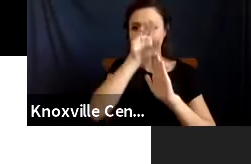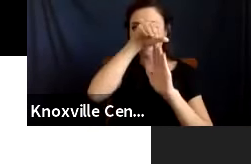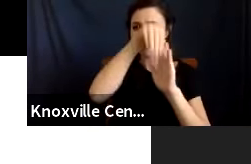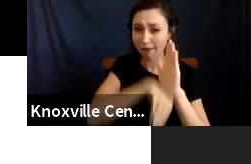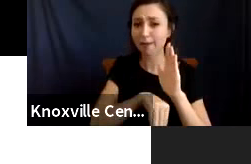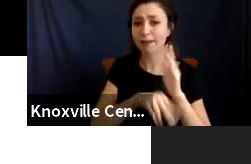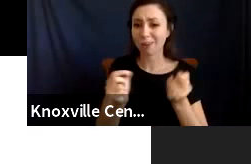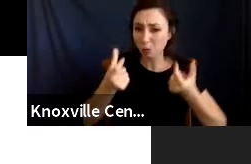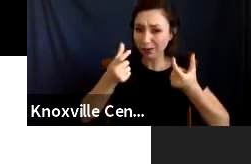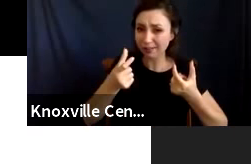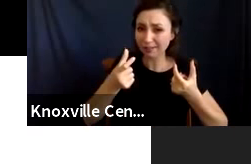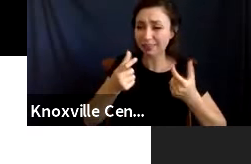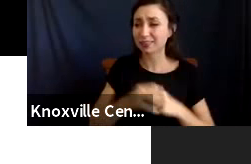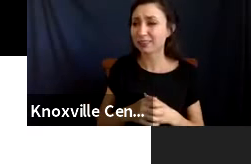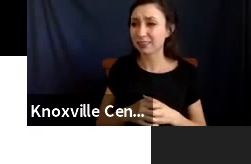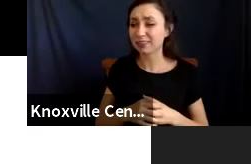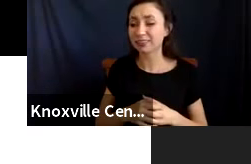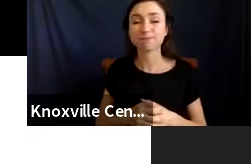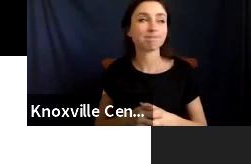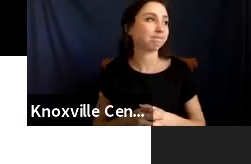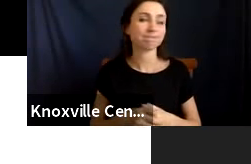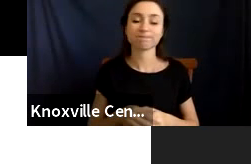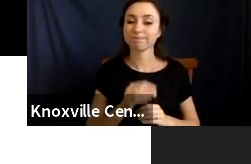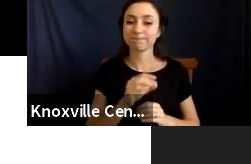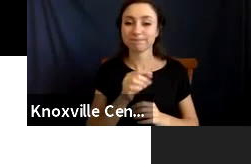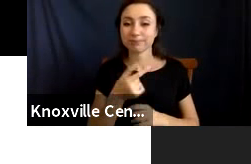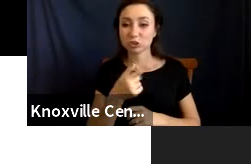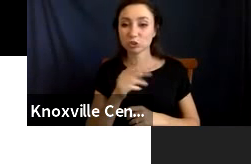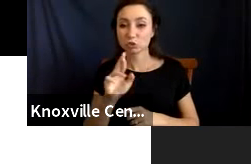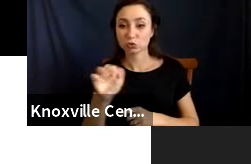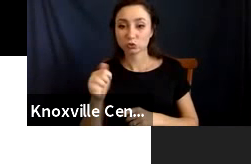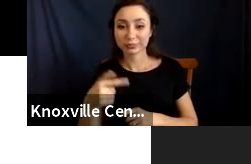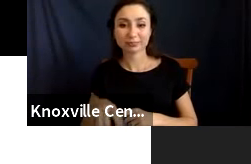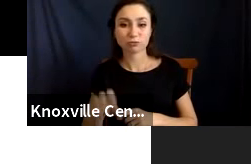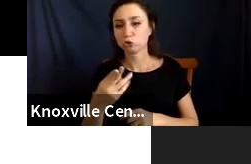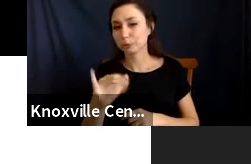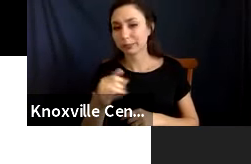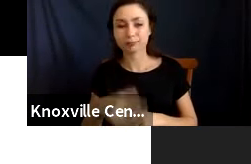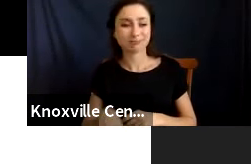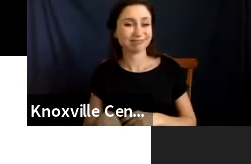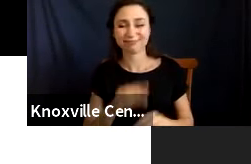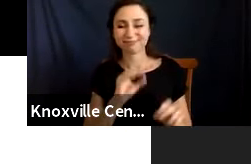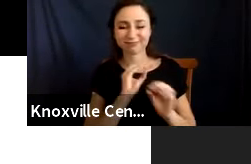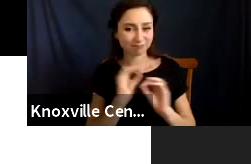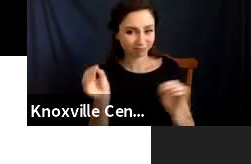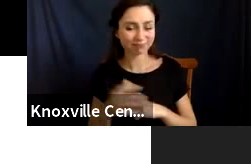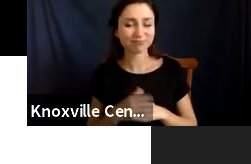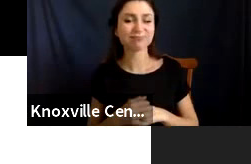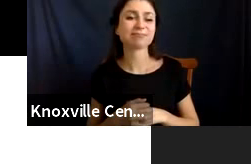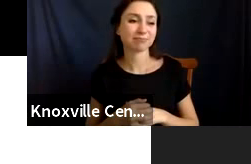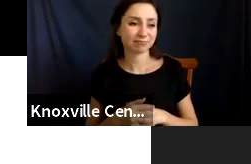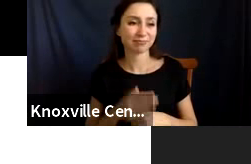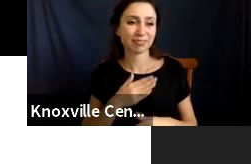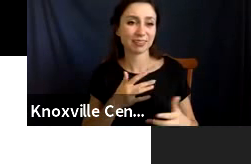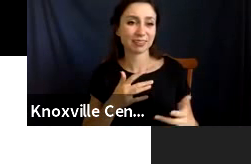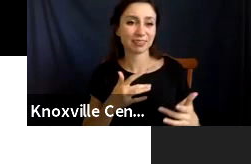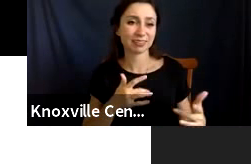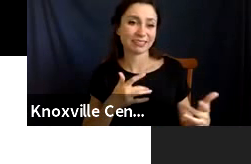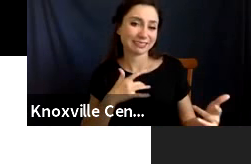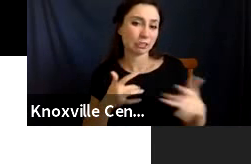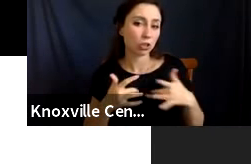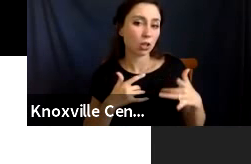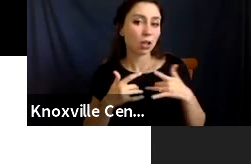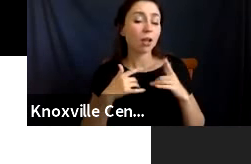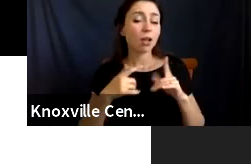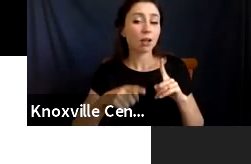testing? I do not. I would agree that our concern, the optimistic side of me wants